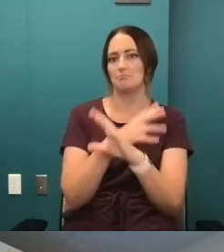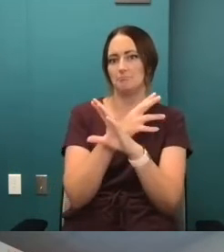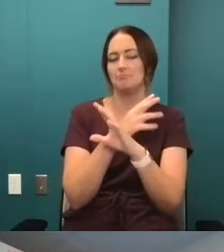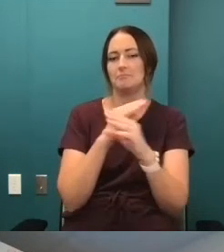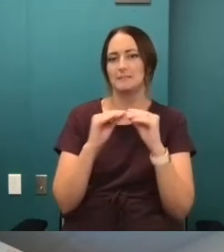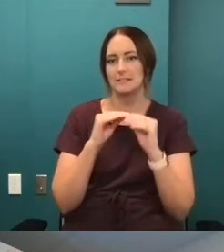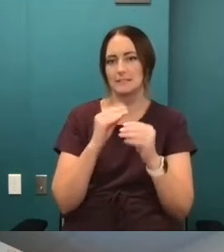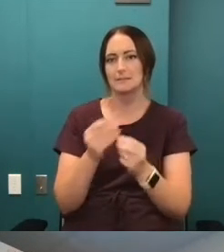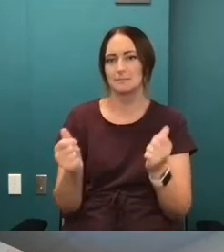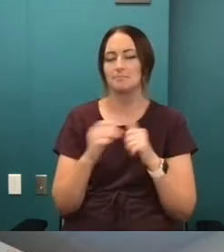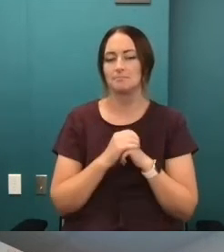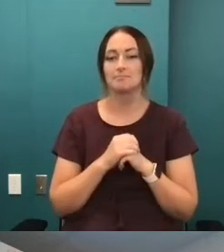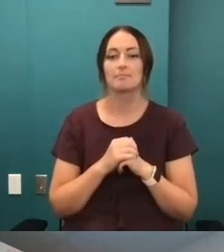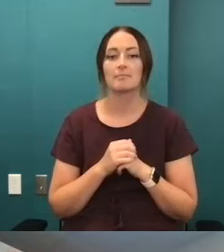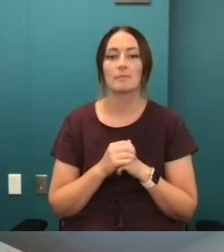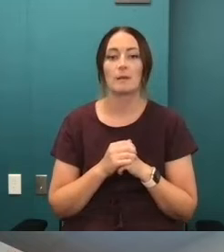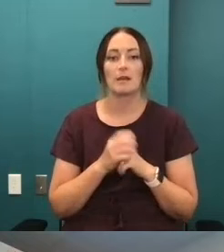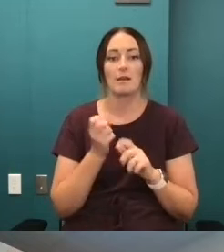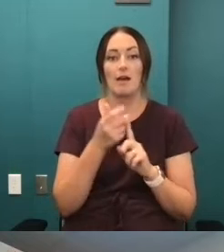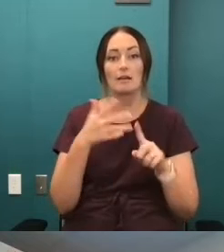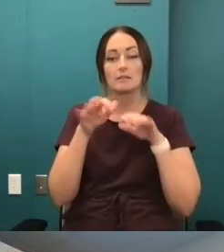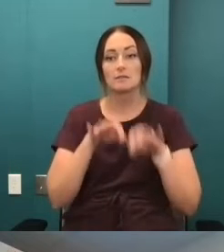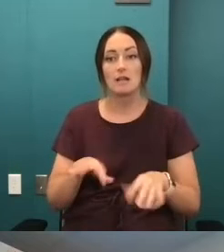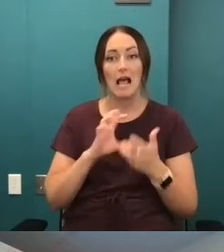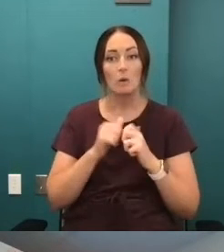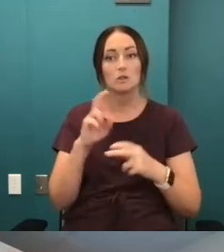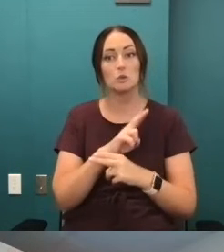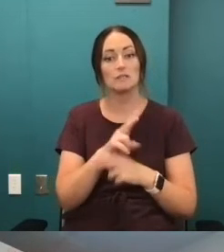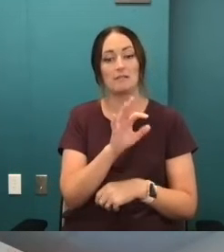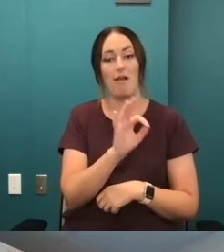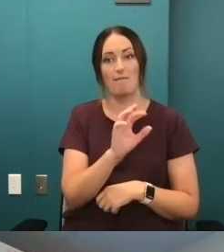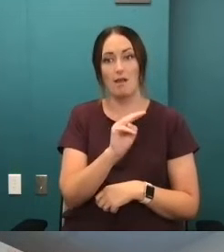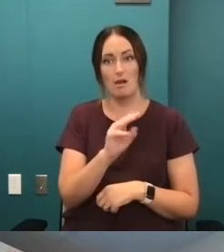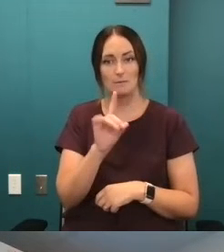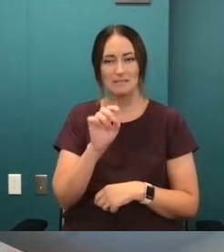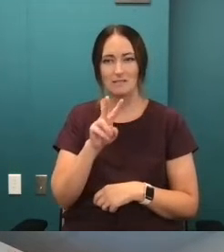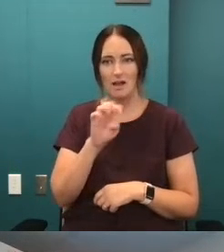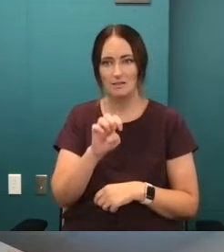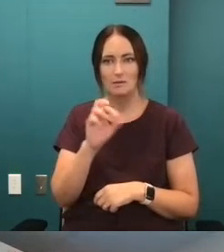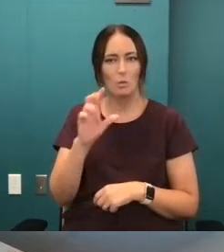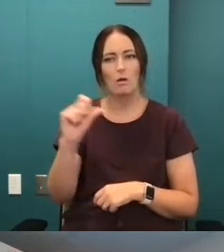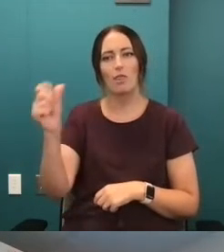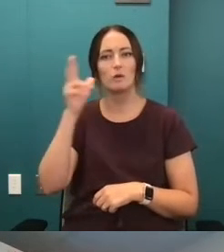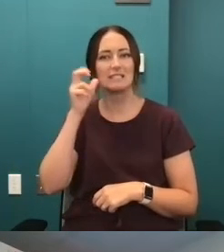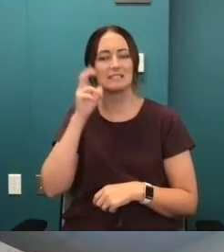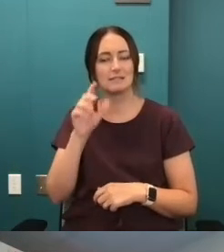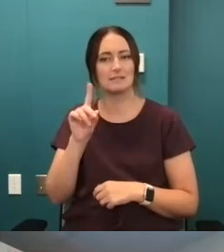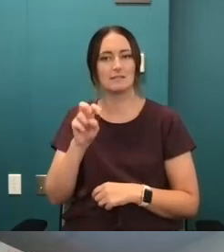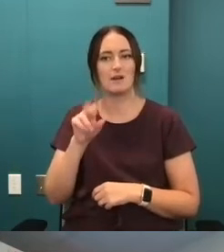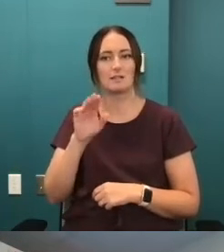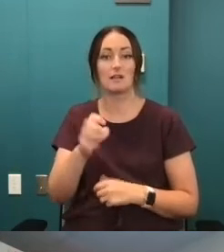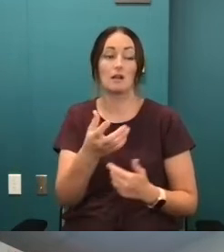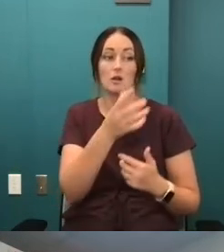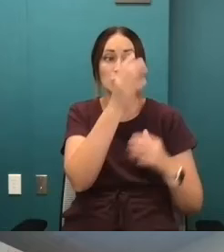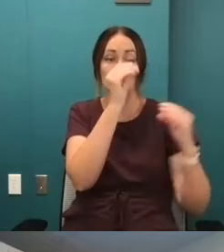And instructions on how to use their listening devices and FM devices. A lot of times teachers will get on a Zoom call with me with their touchscreen